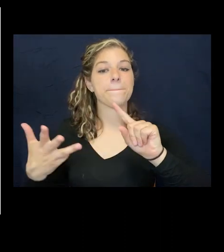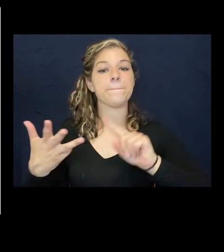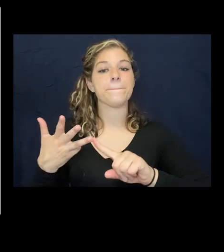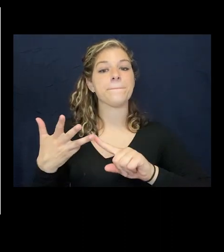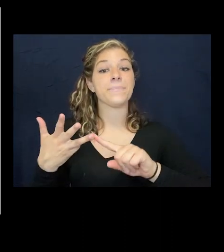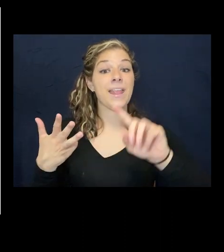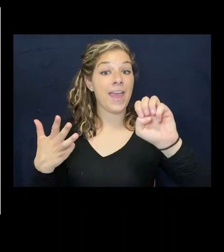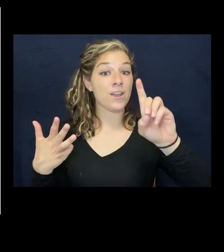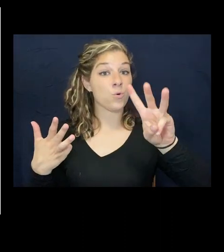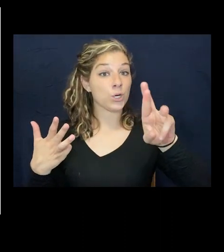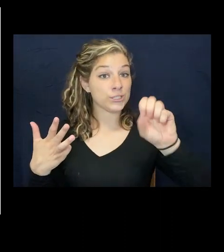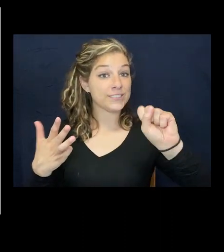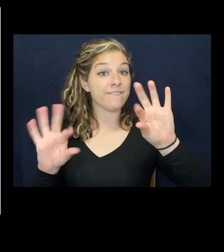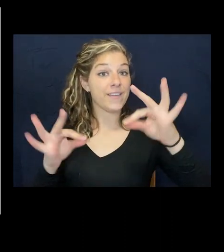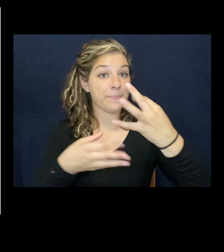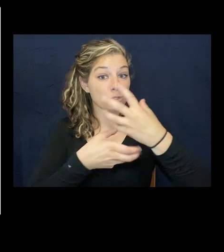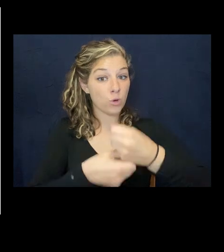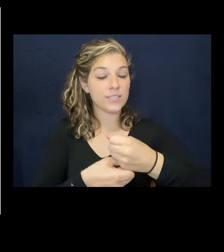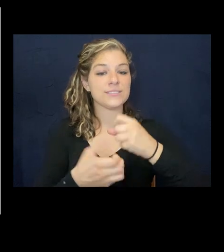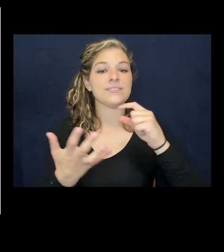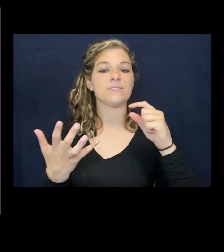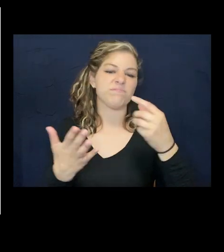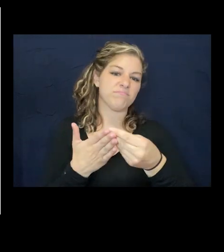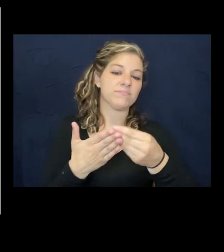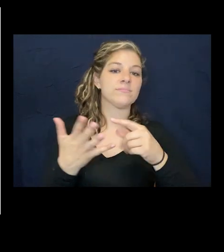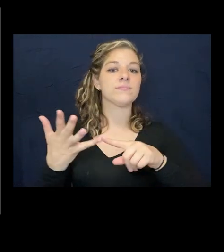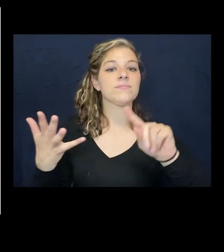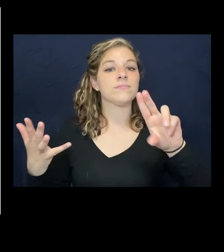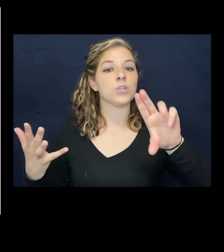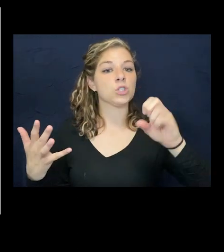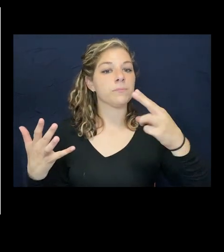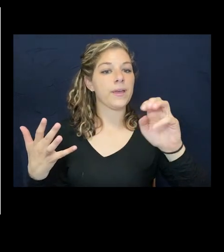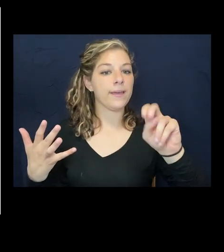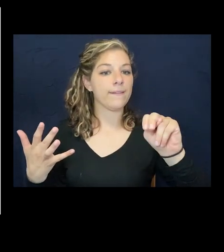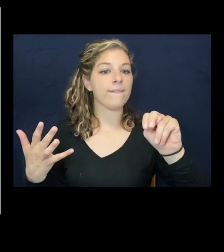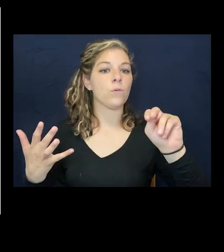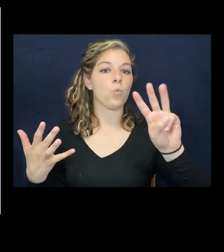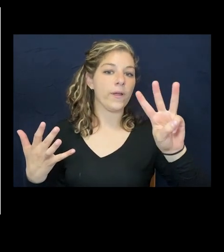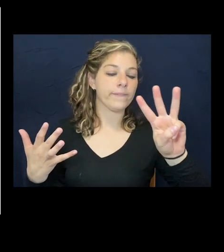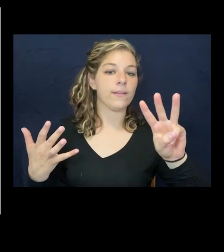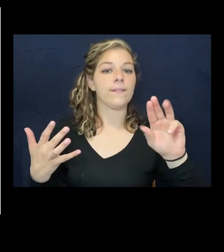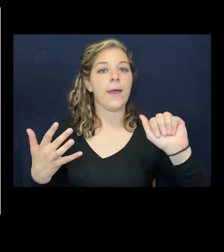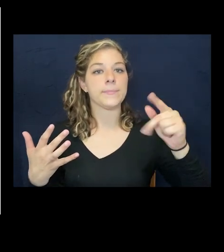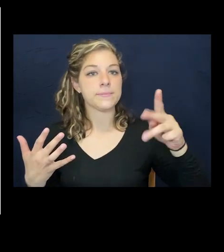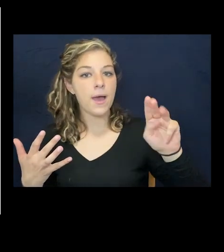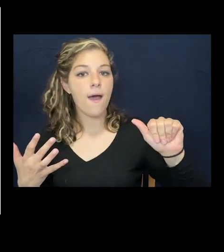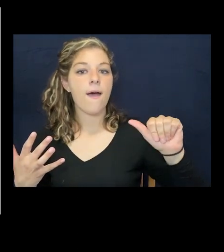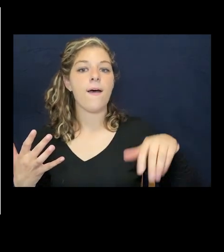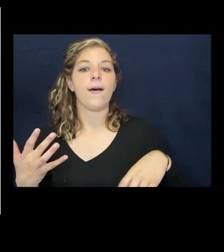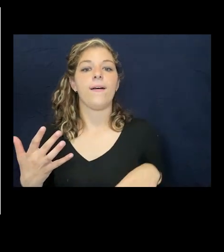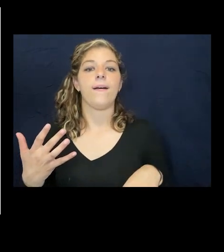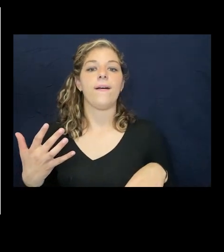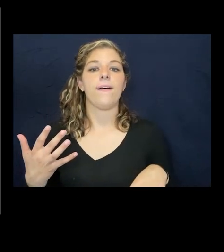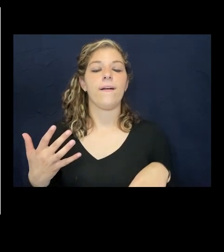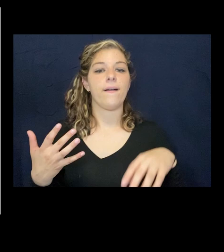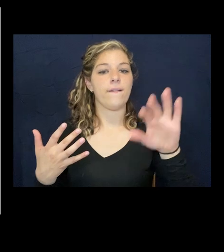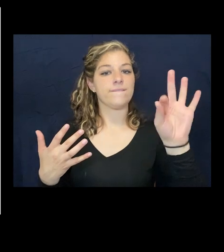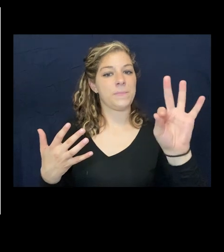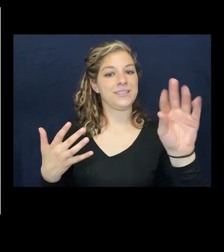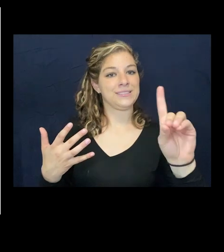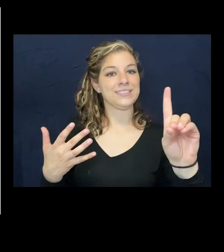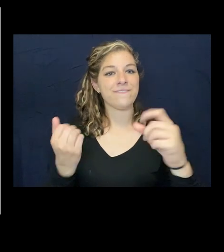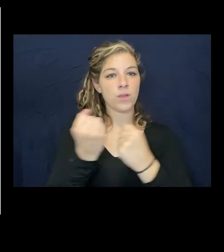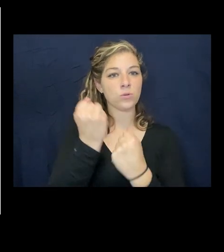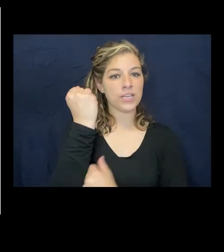Leadership, Edwards Harris Family Trust, Cushman Wakefield, Aptima,